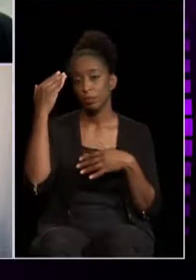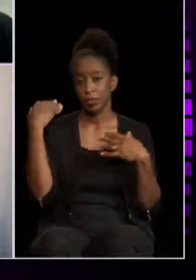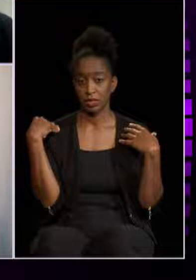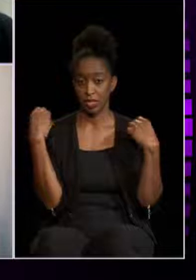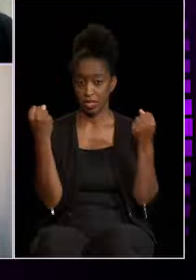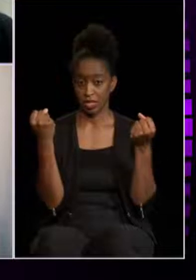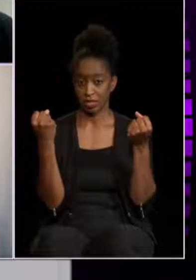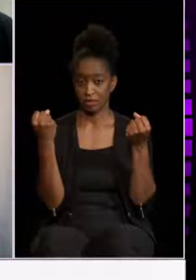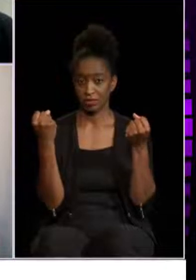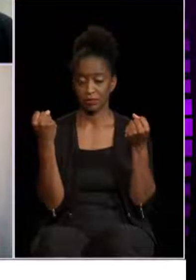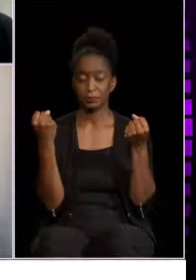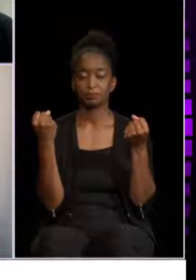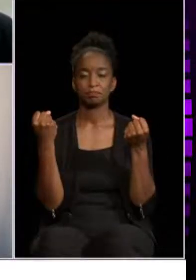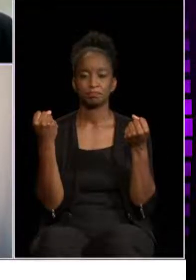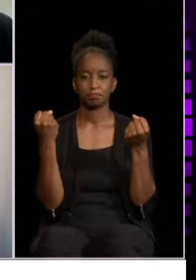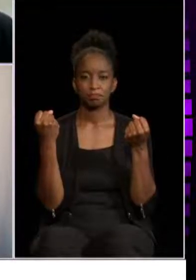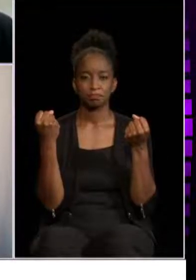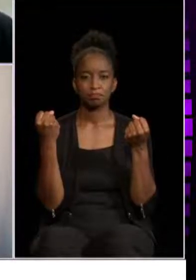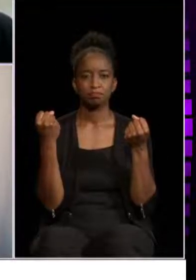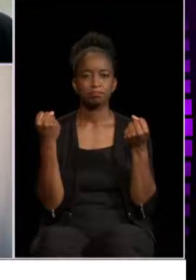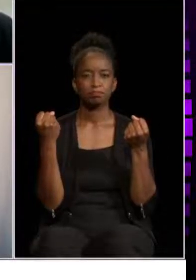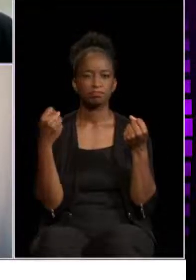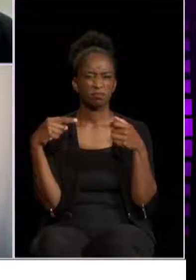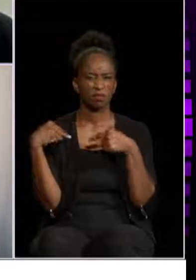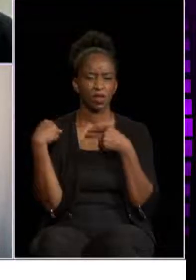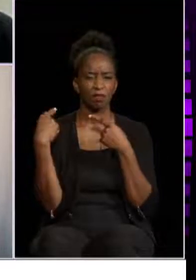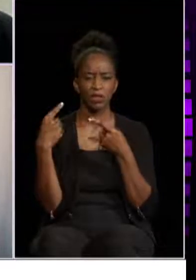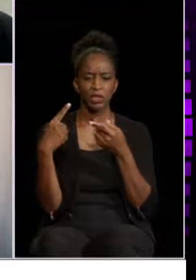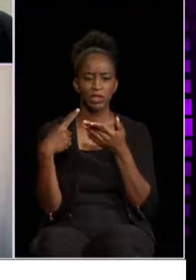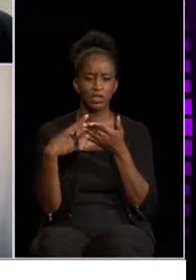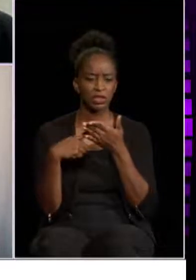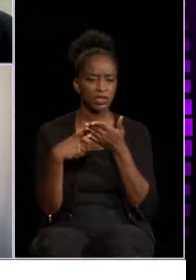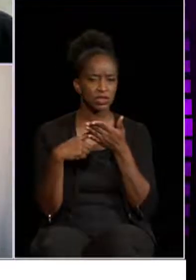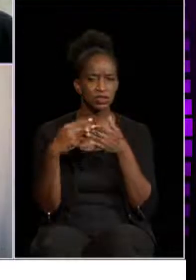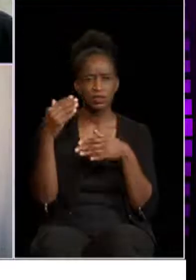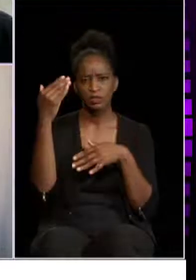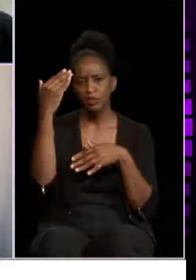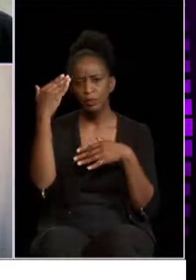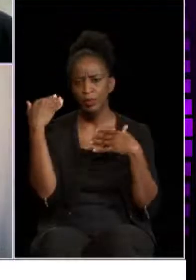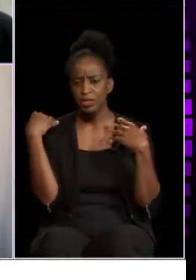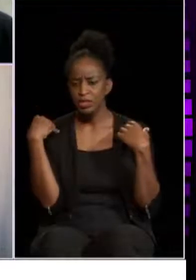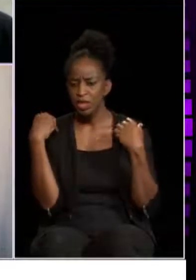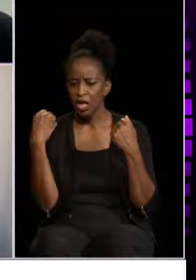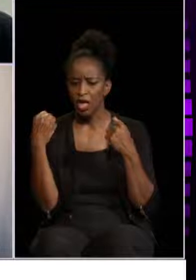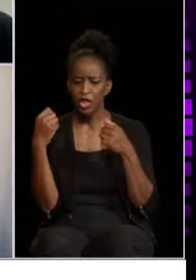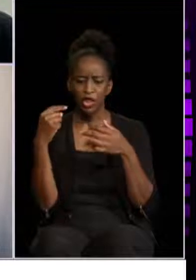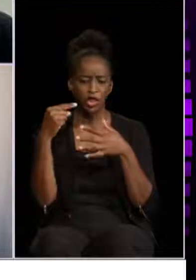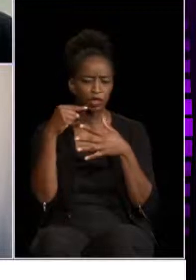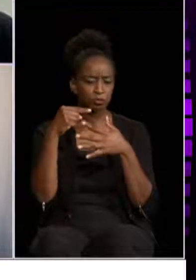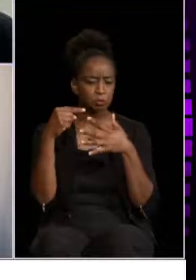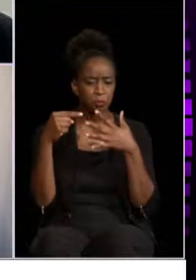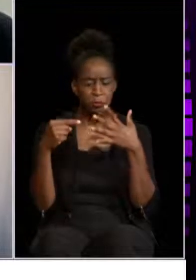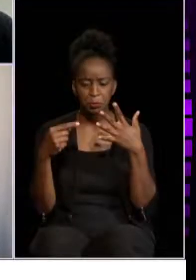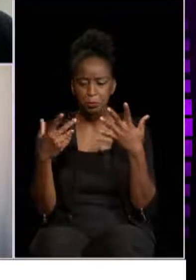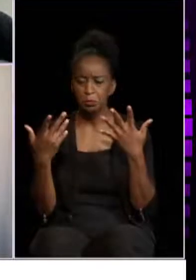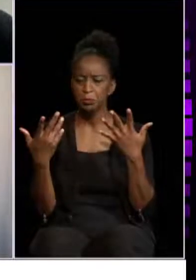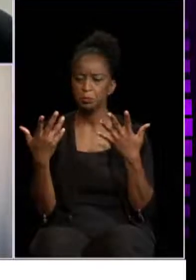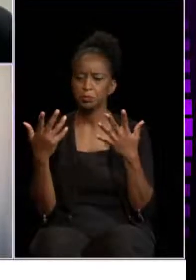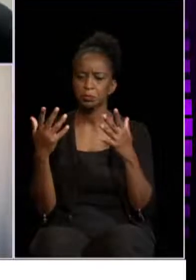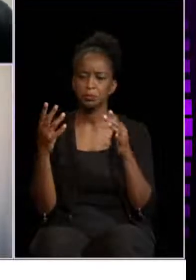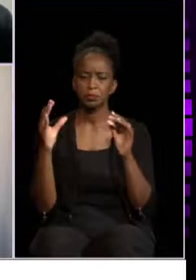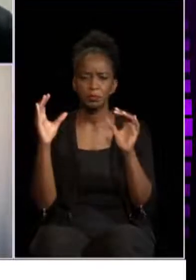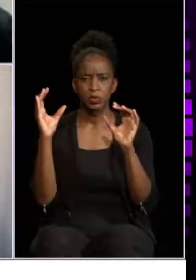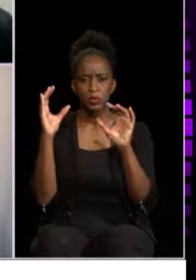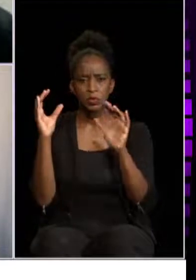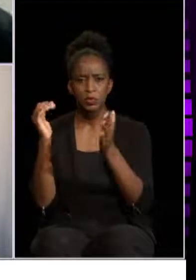have been talking about different areas of mental health in terms of seeking help when you feel like something is wrong, normalizing